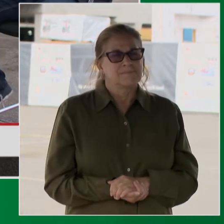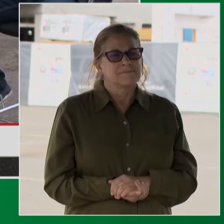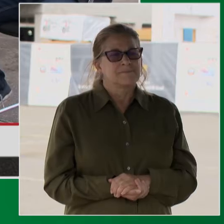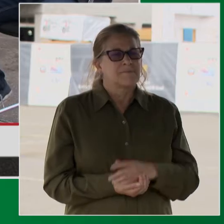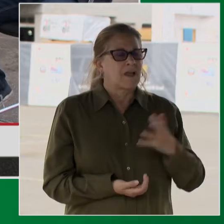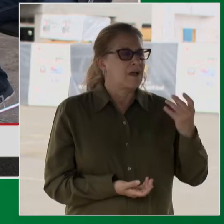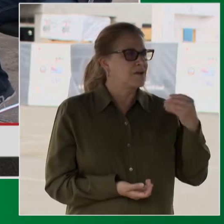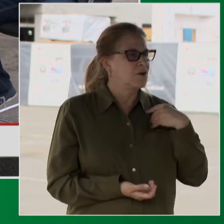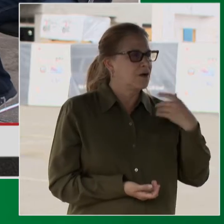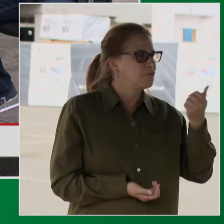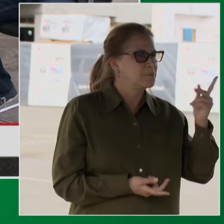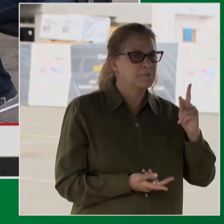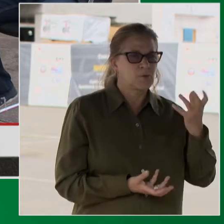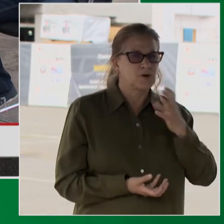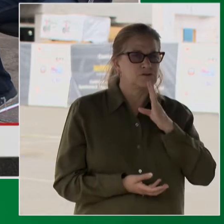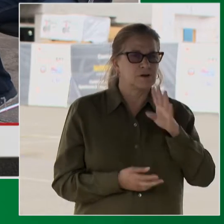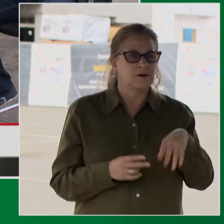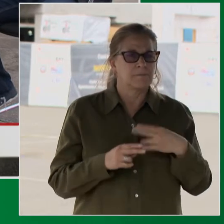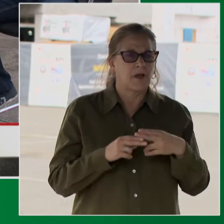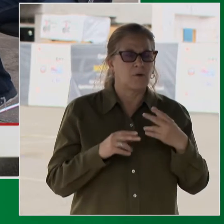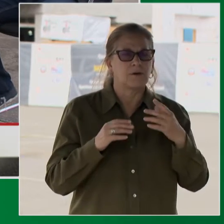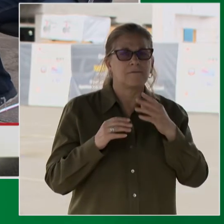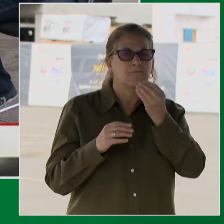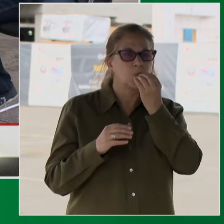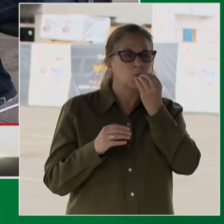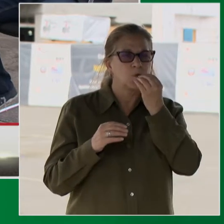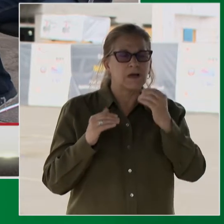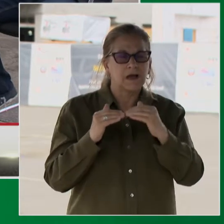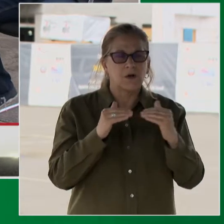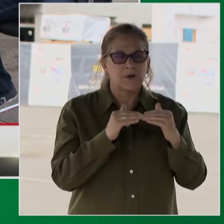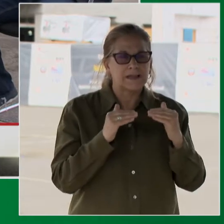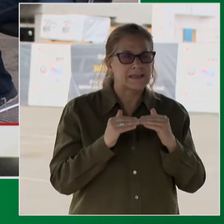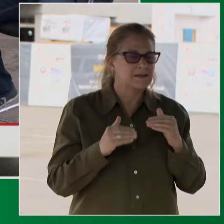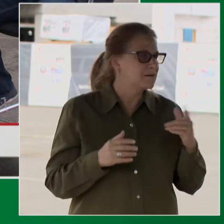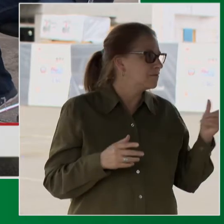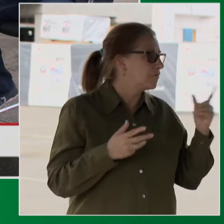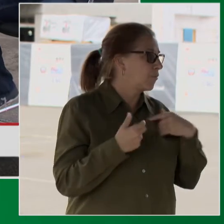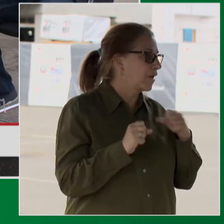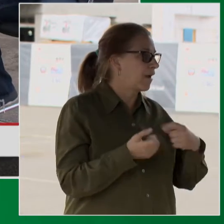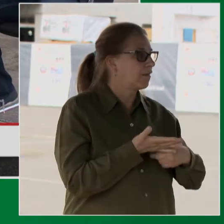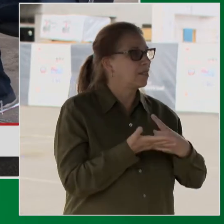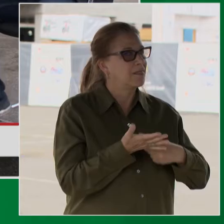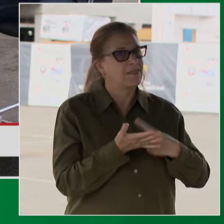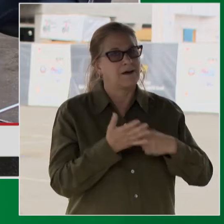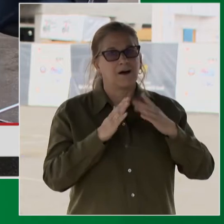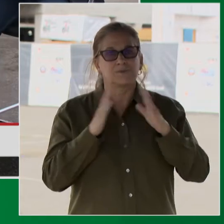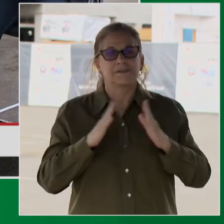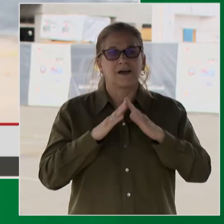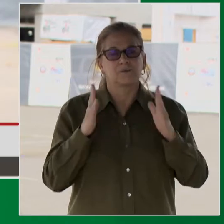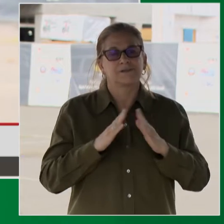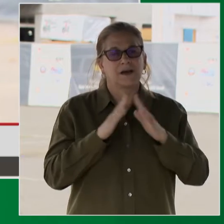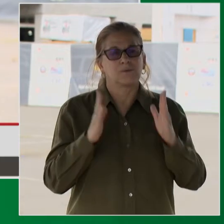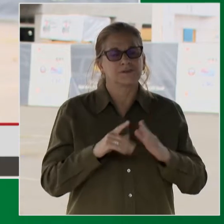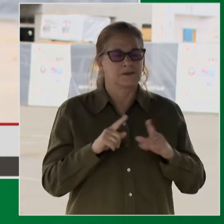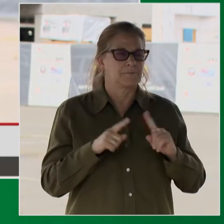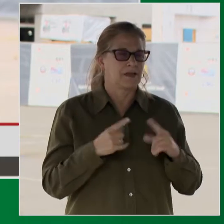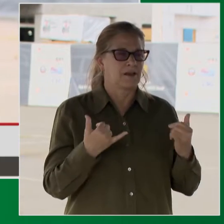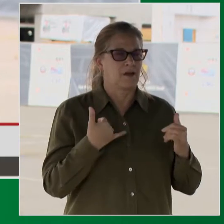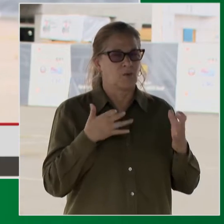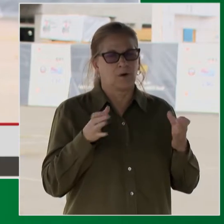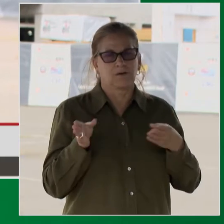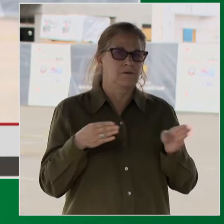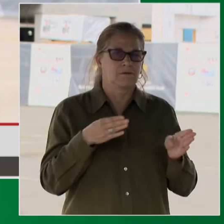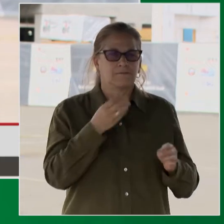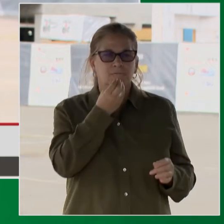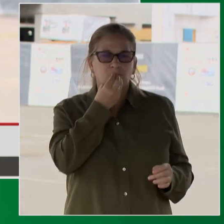talk about equity and food access, another important topic. So thank you, Polly and Chris, for joining us today. And then,